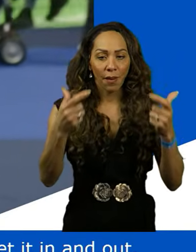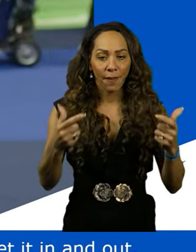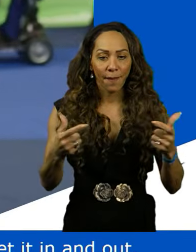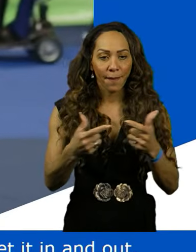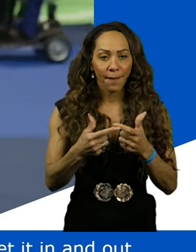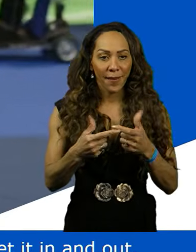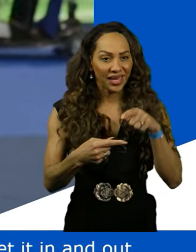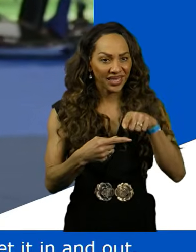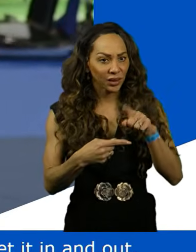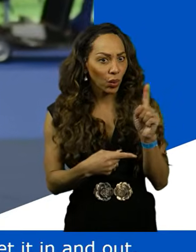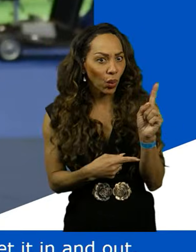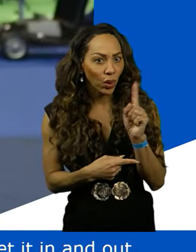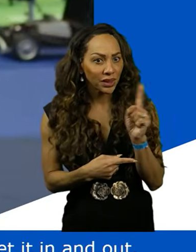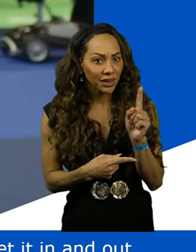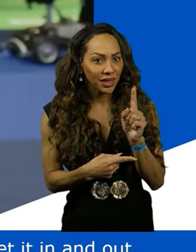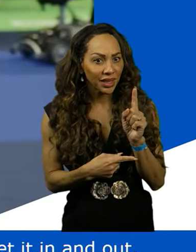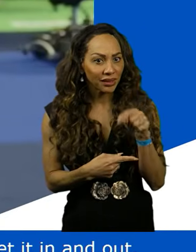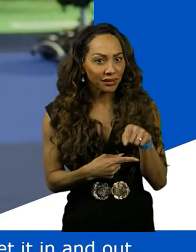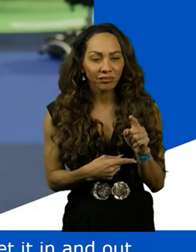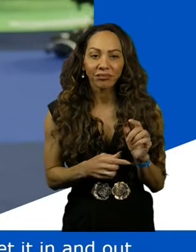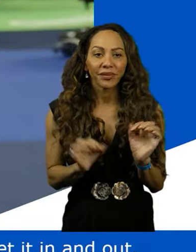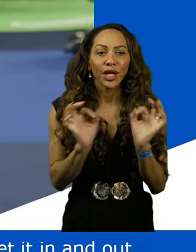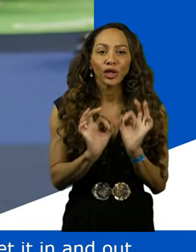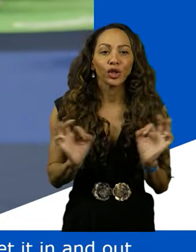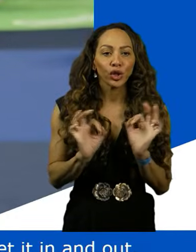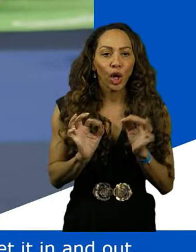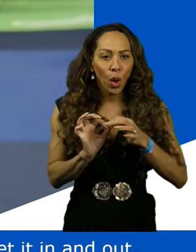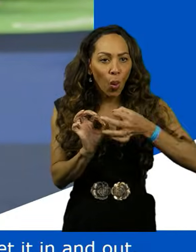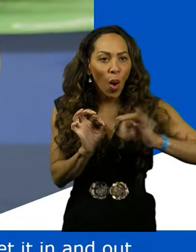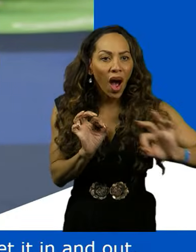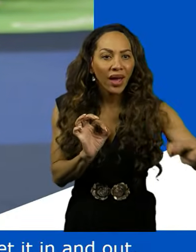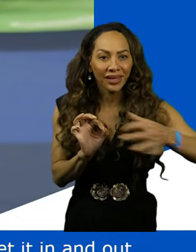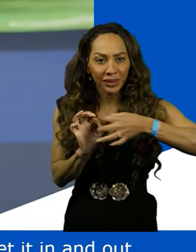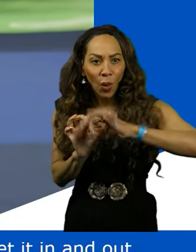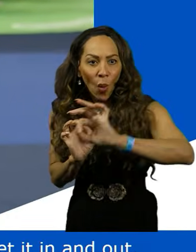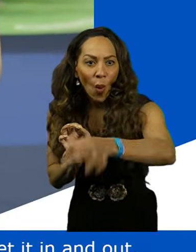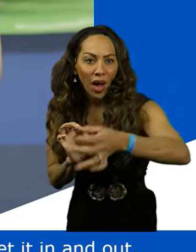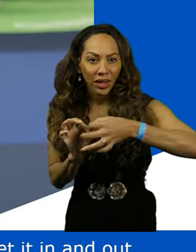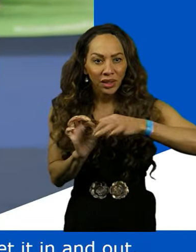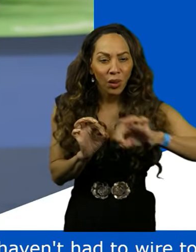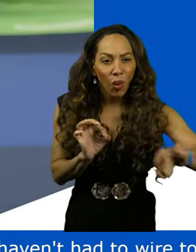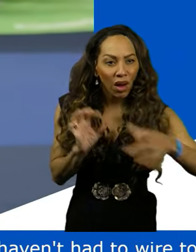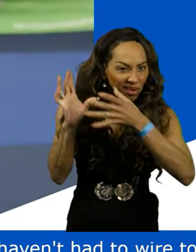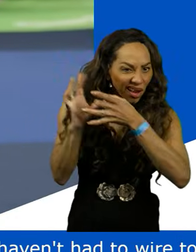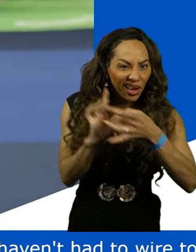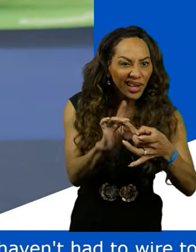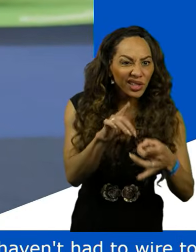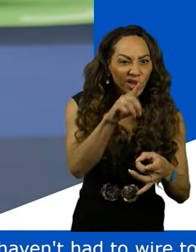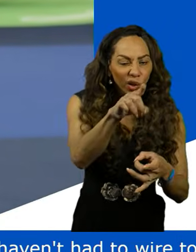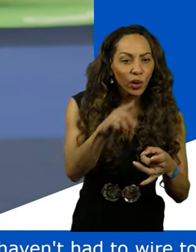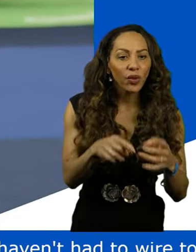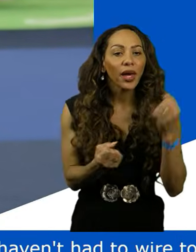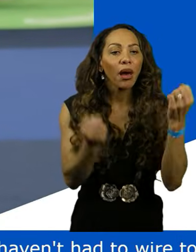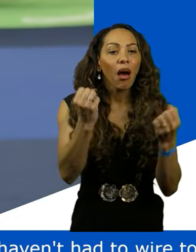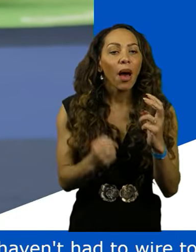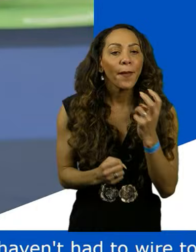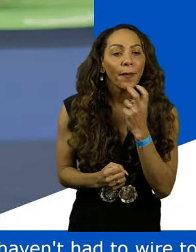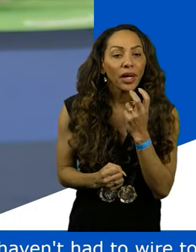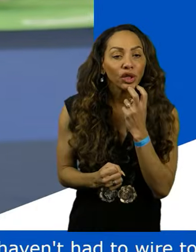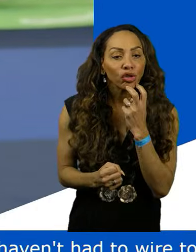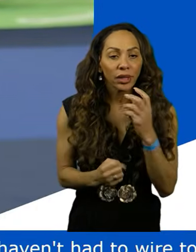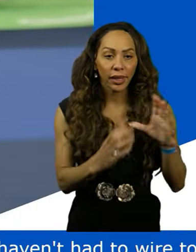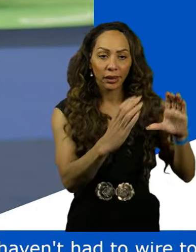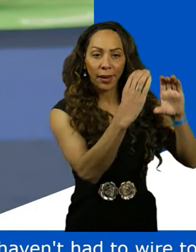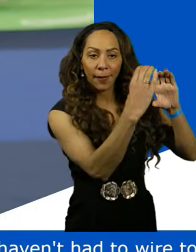is we haven't had to wire to get the power to the boot hoist from the car battery. So simply you can plug it